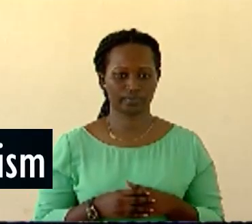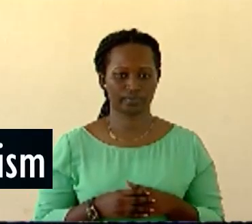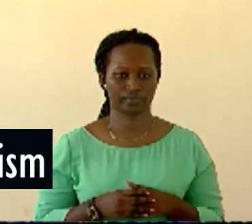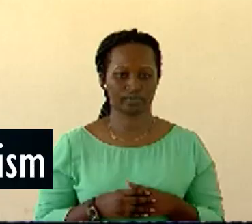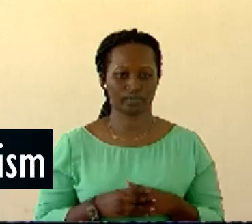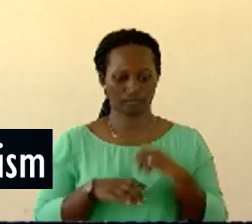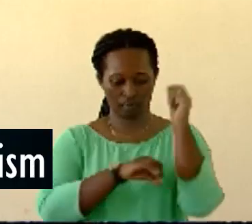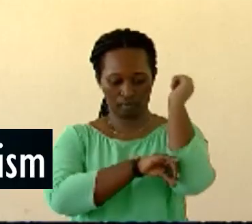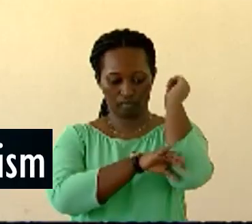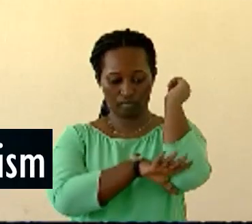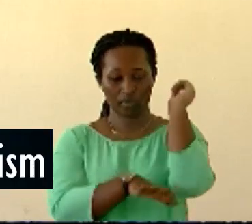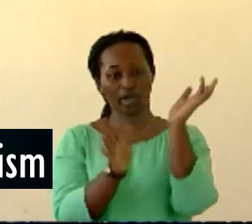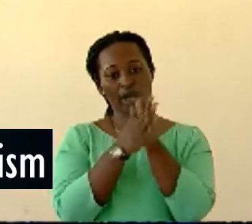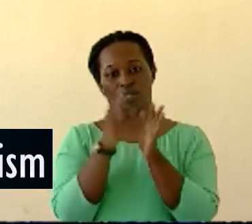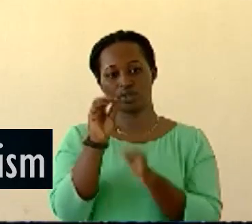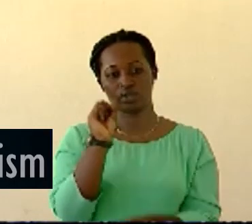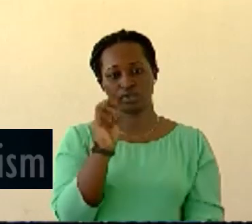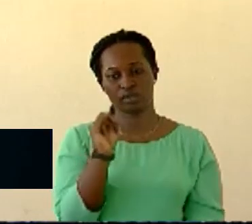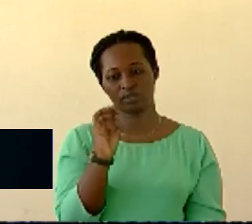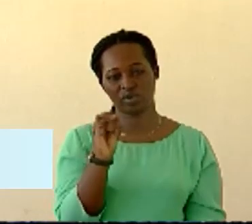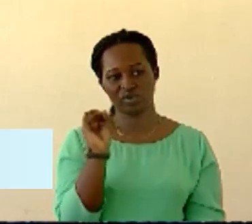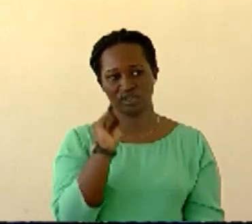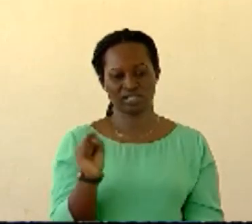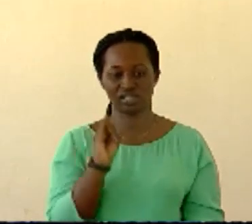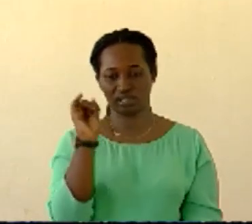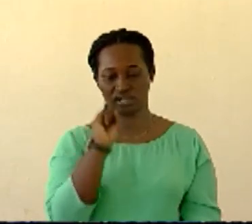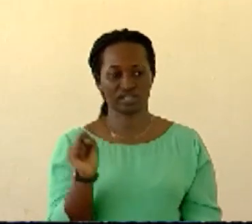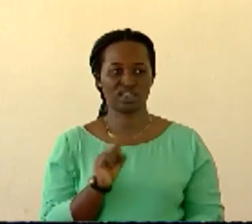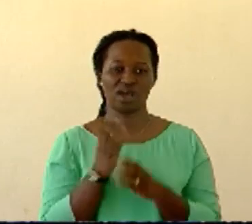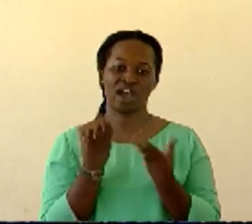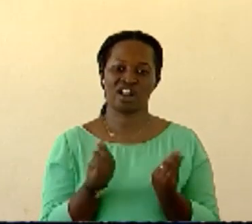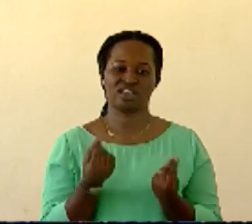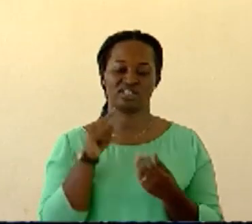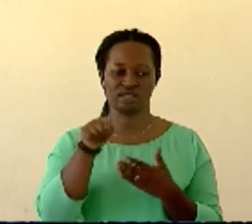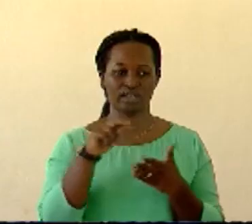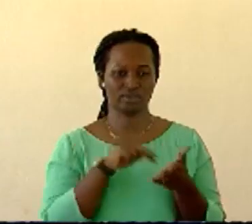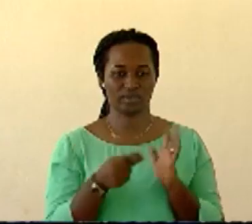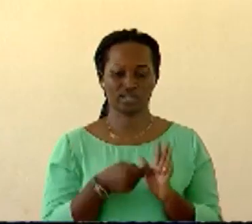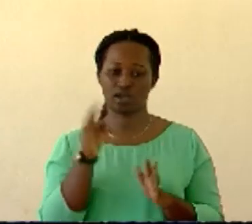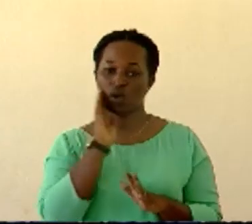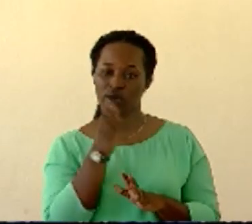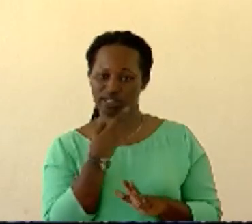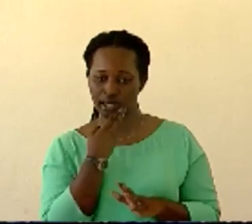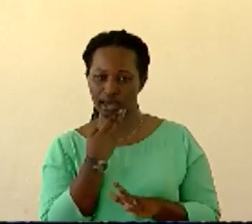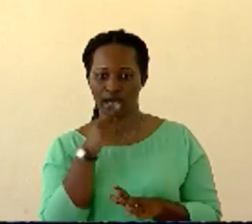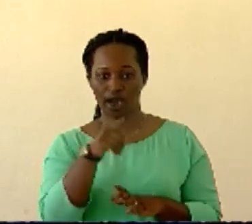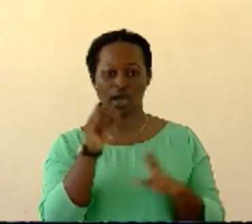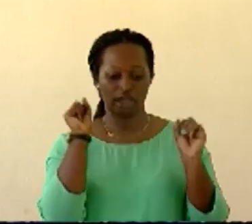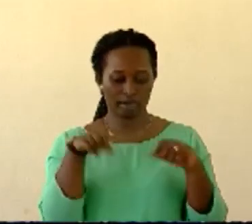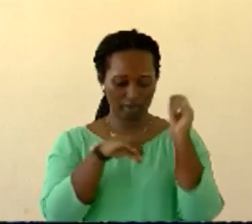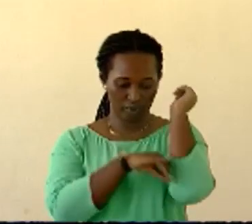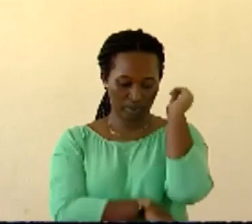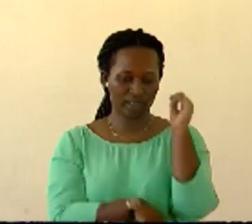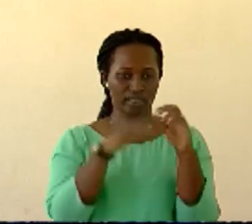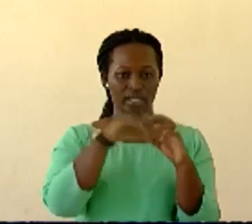diffusion and osmosis are easy. That means water are able to enter into the